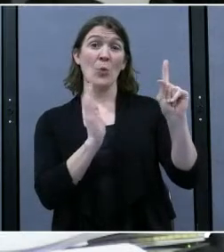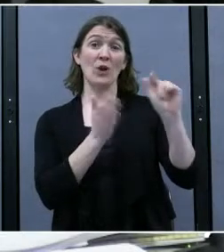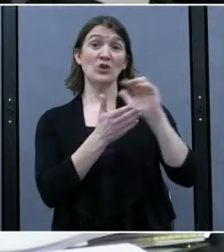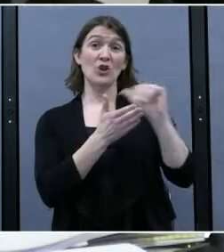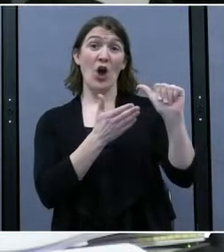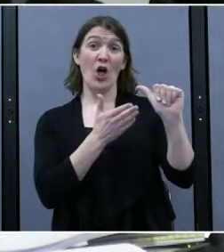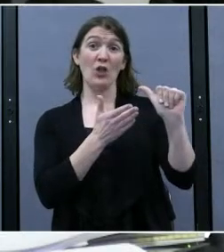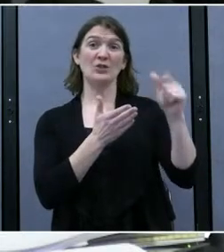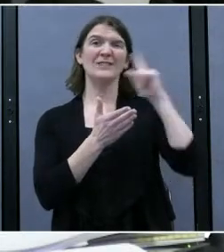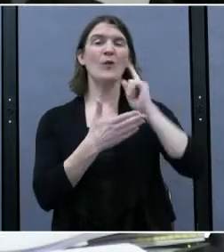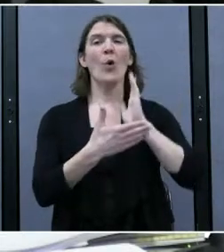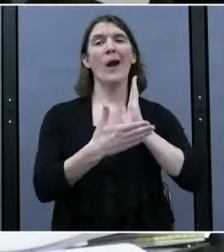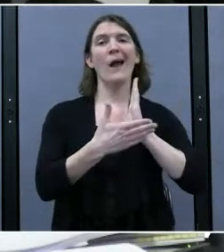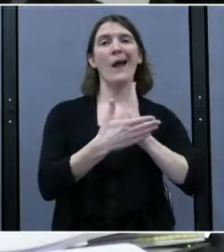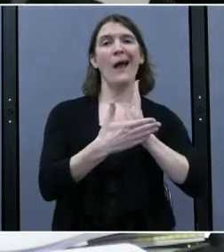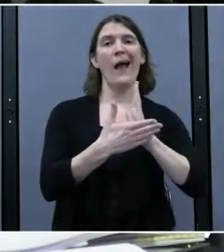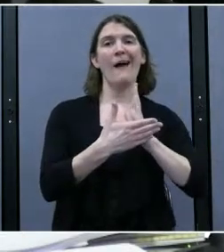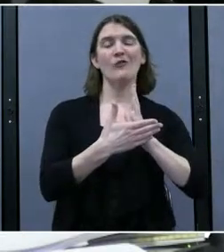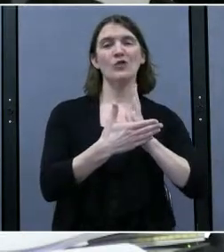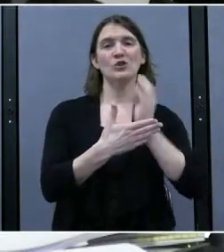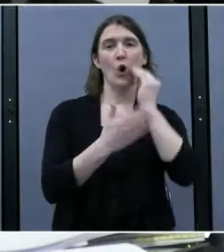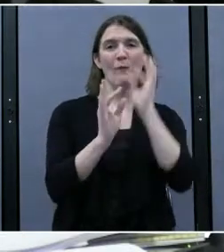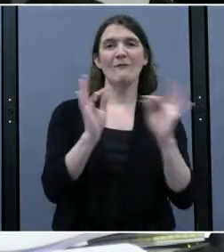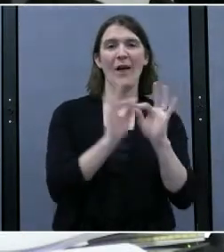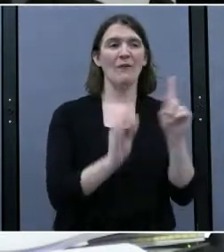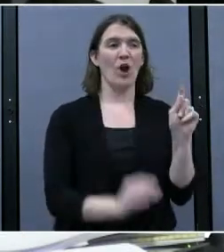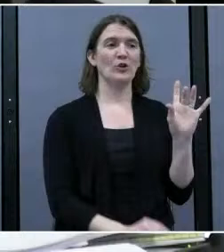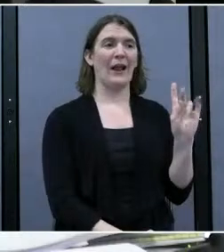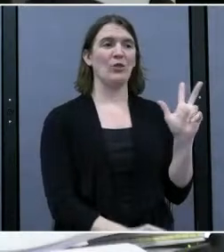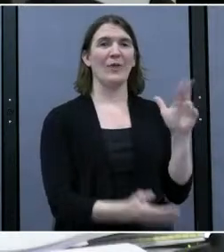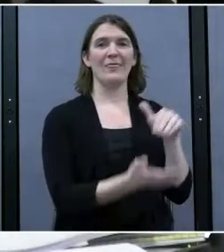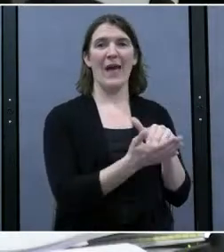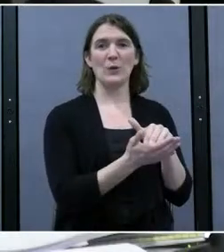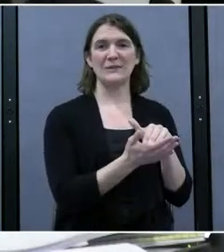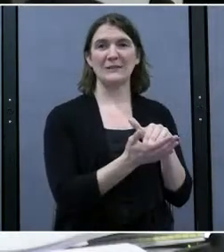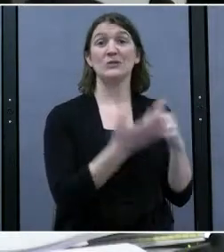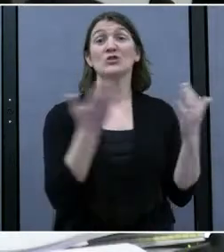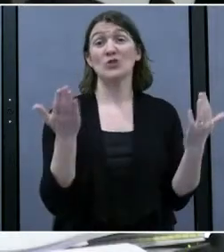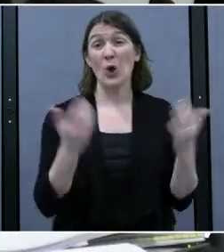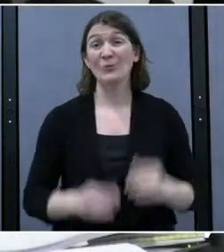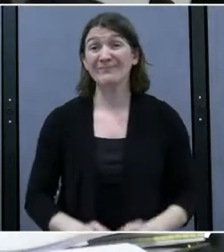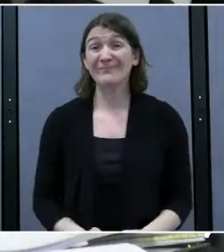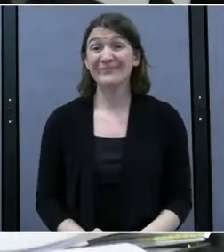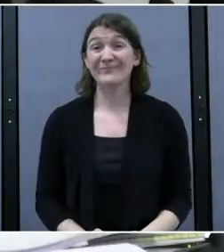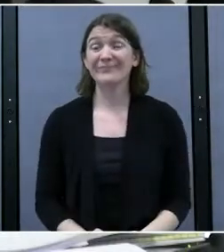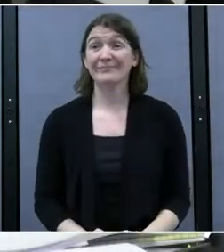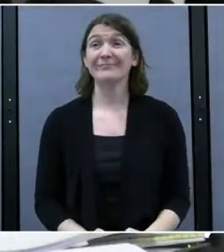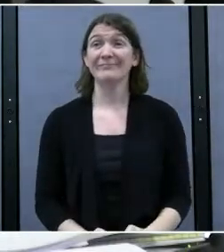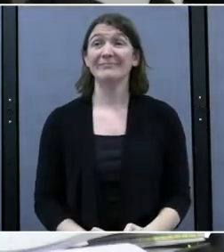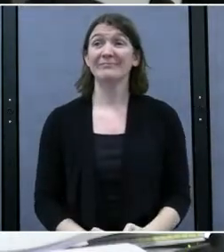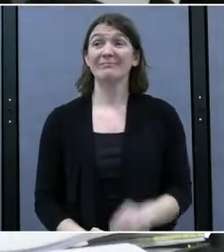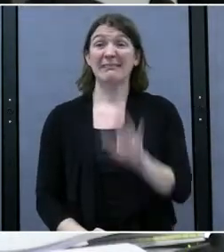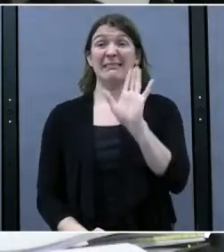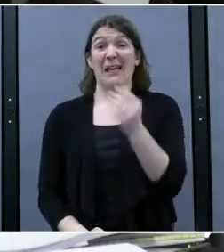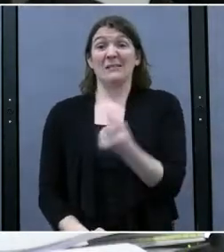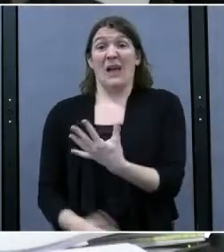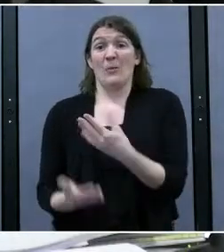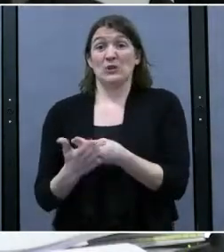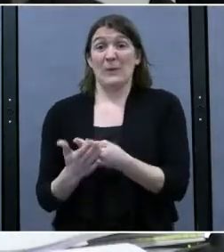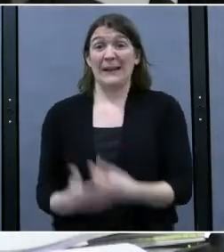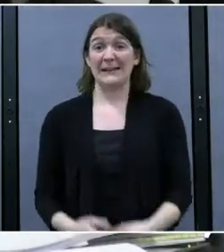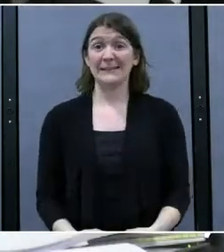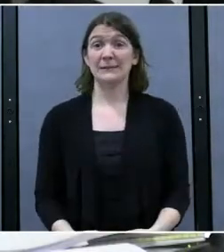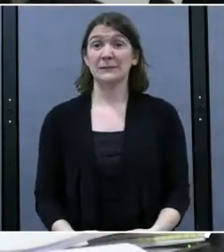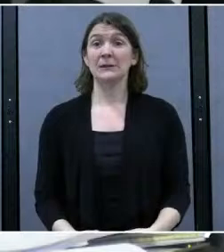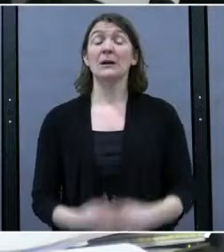$2,981 for the median assessed property value of $183,100. So that's what we're talking about. I think in